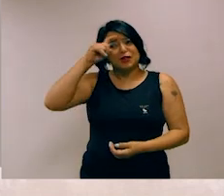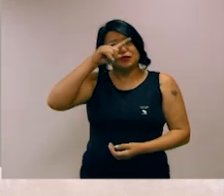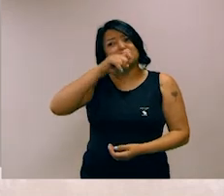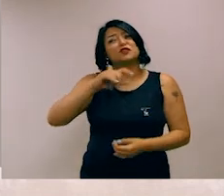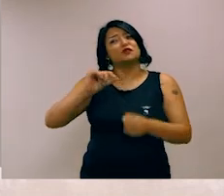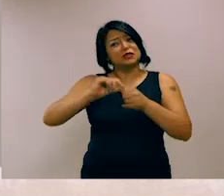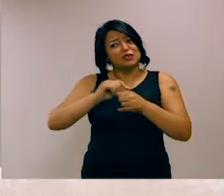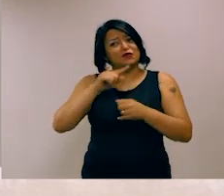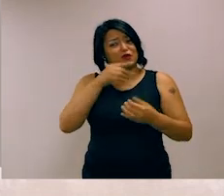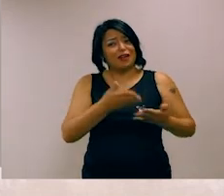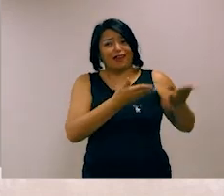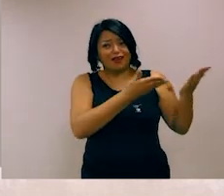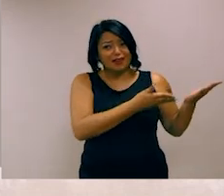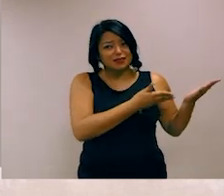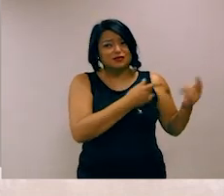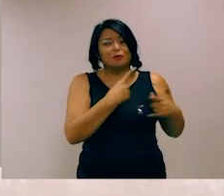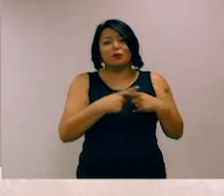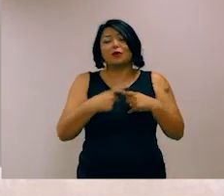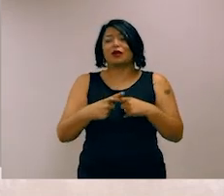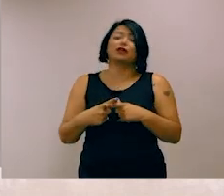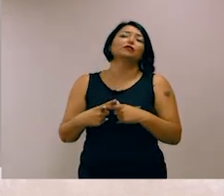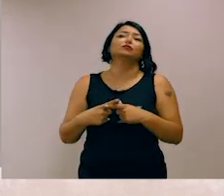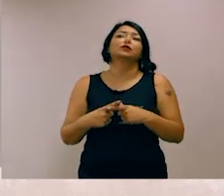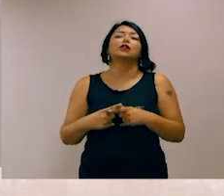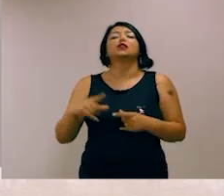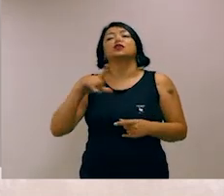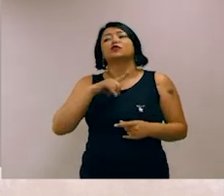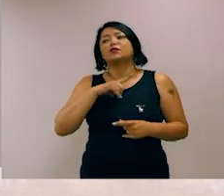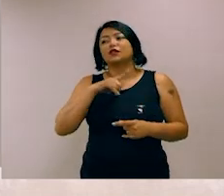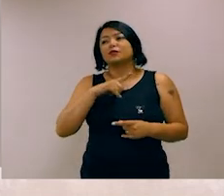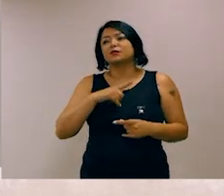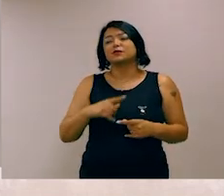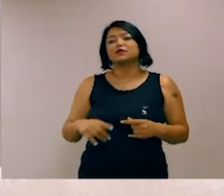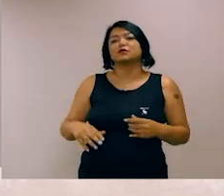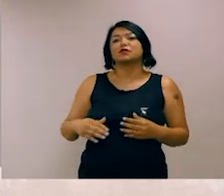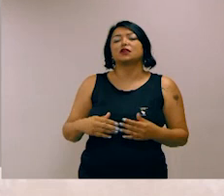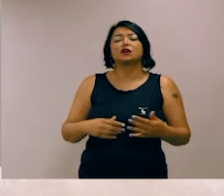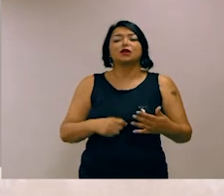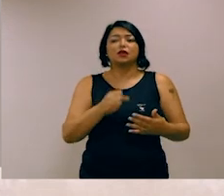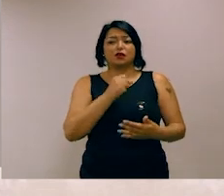the most complex database of the operation. It had a very